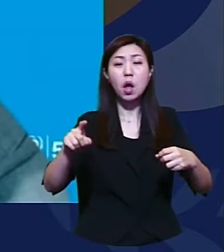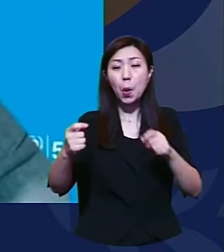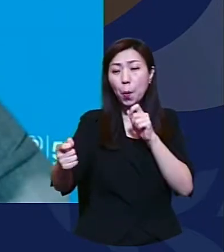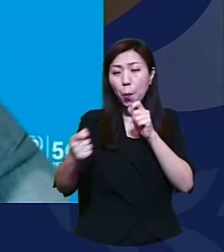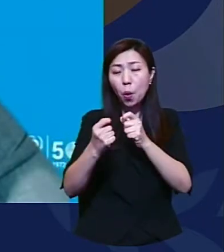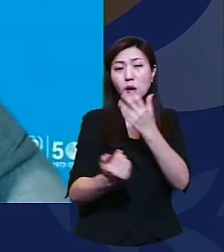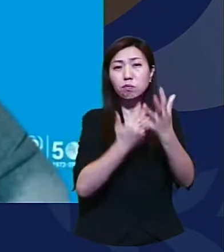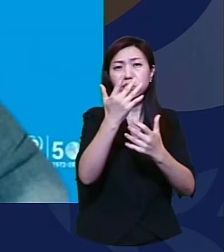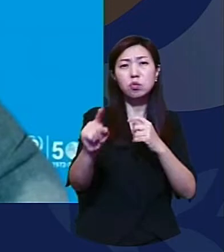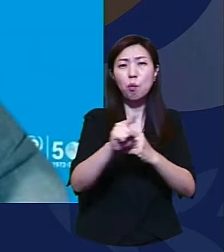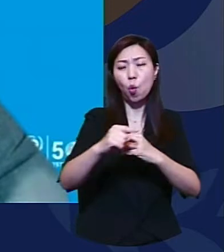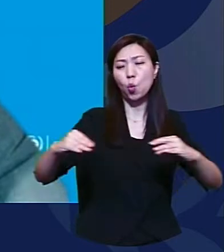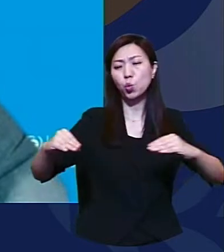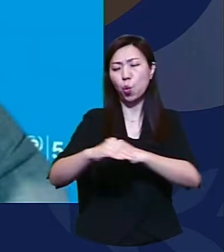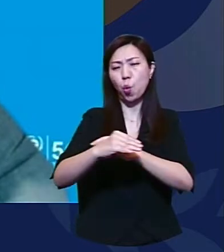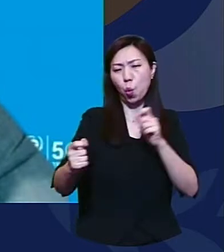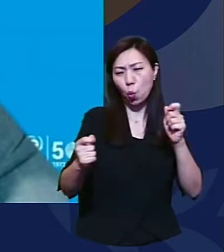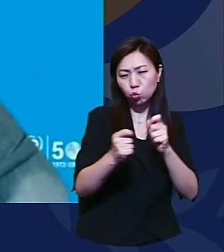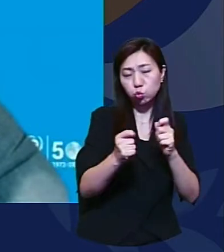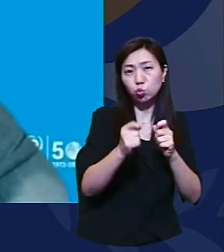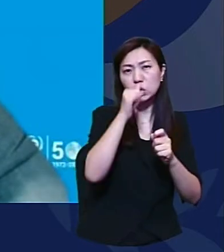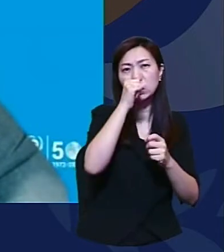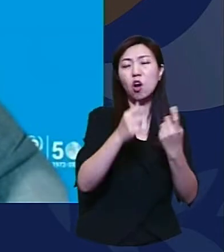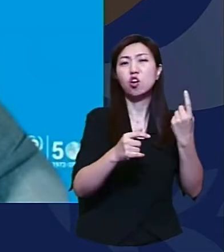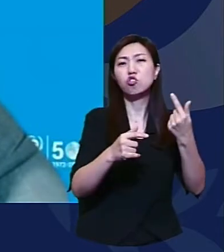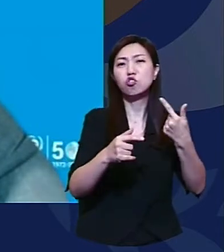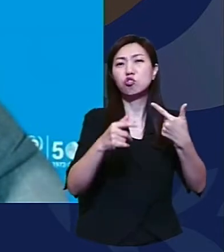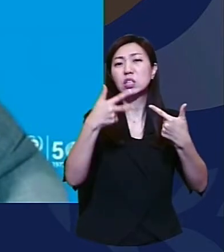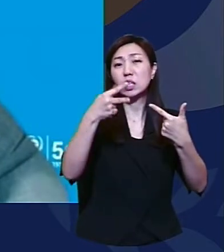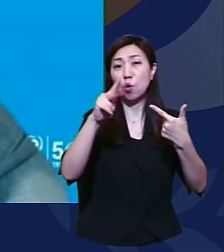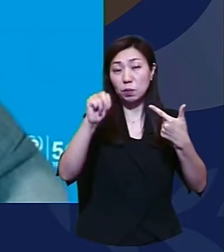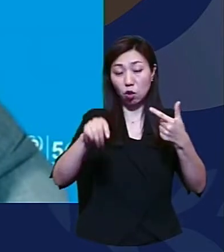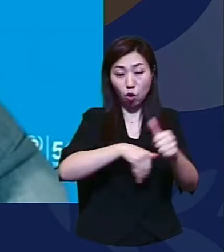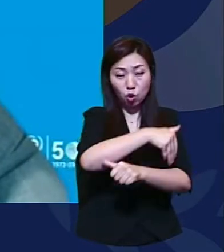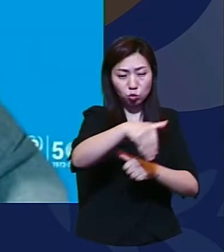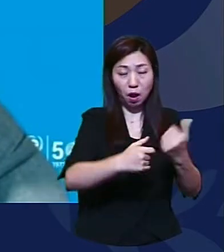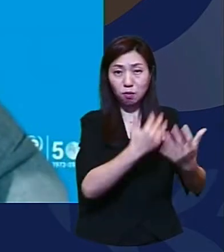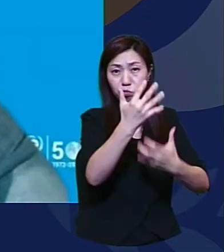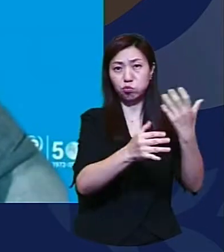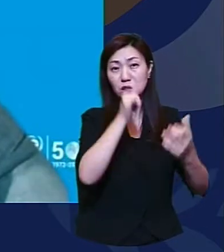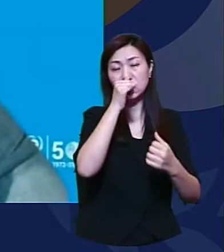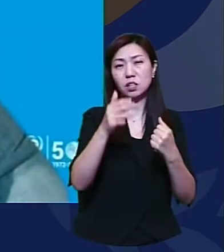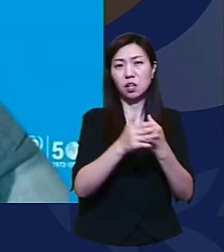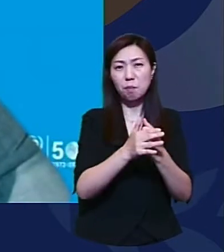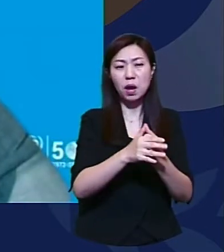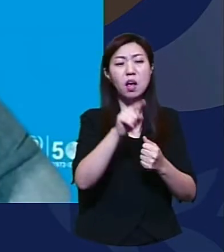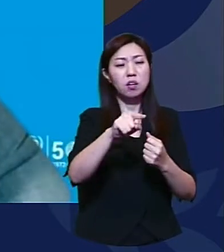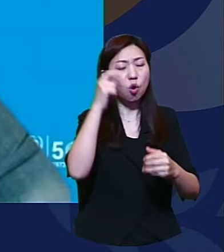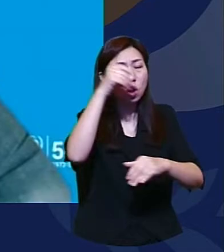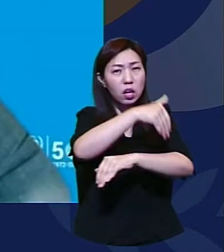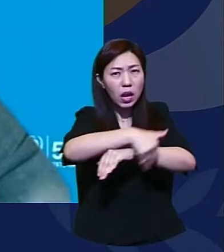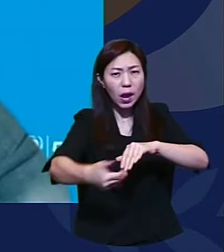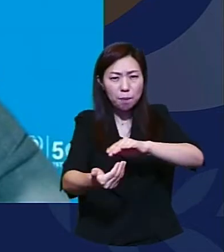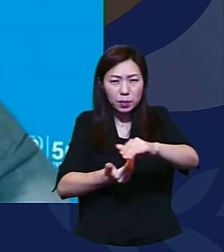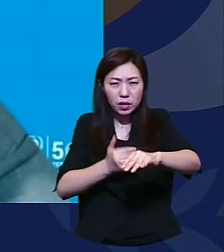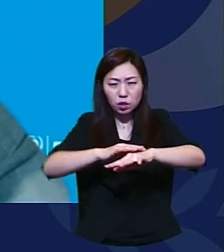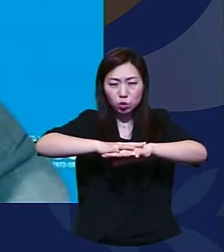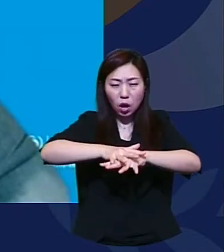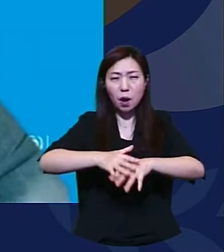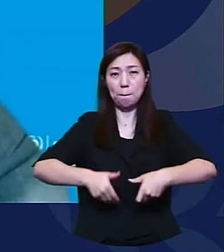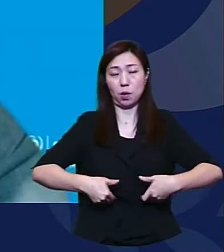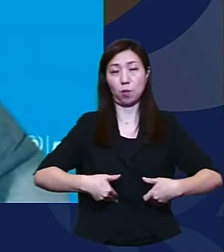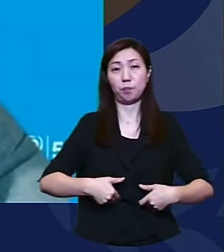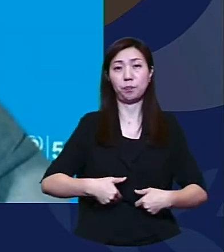must plan our infrastructure better to minimize these types of outcomes. And it's the same story for